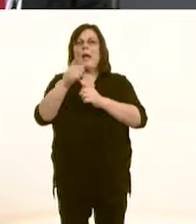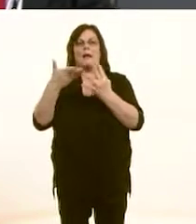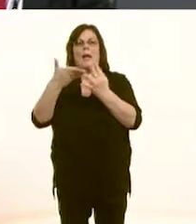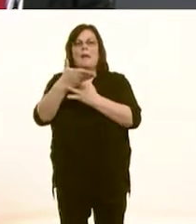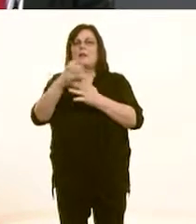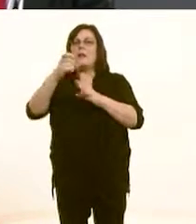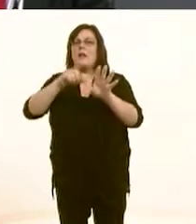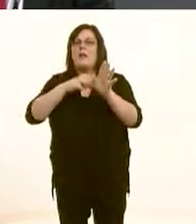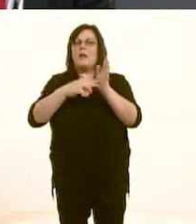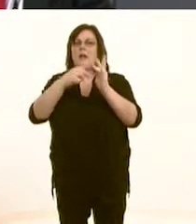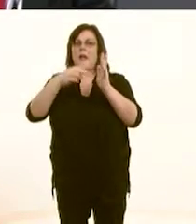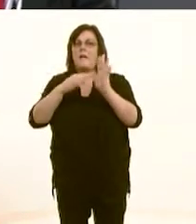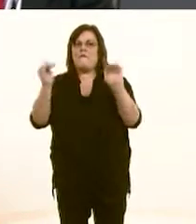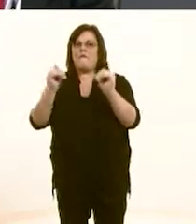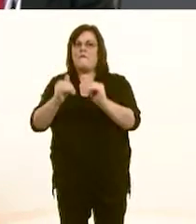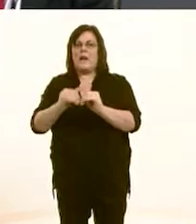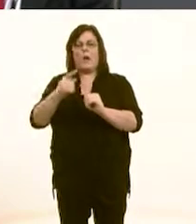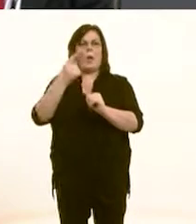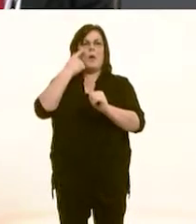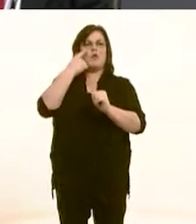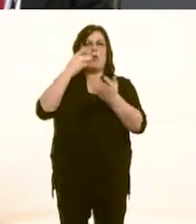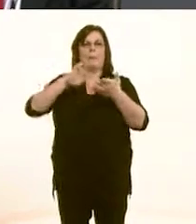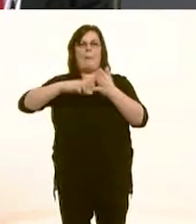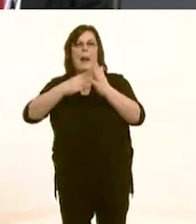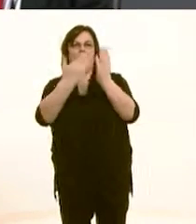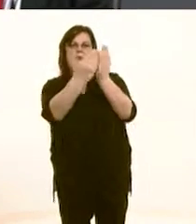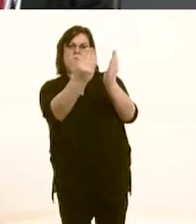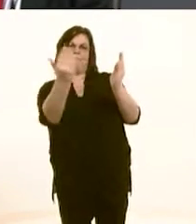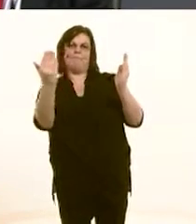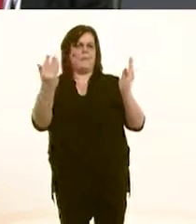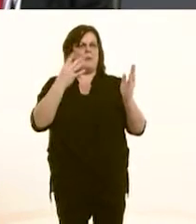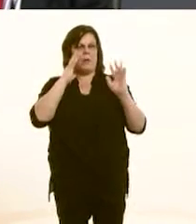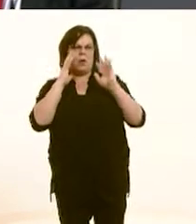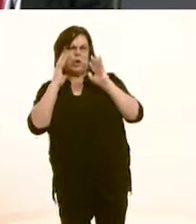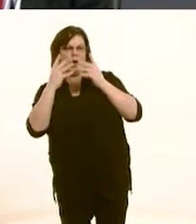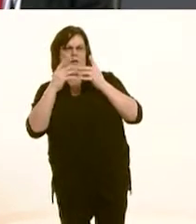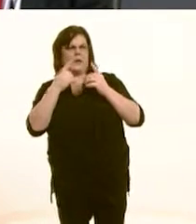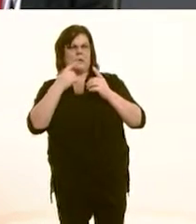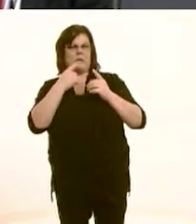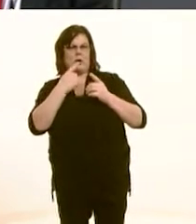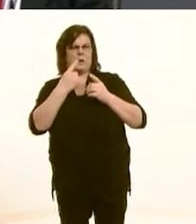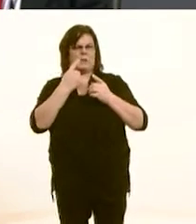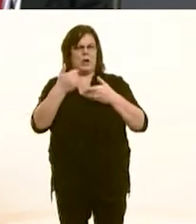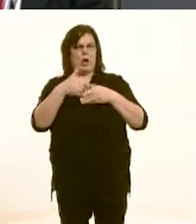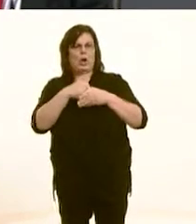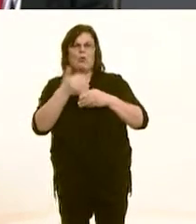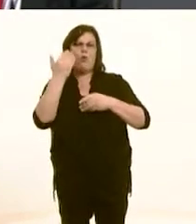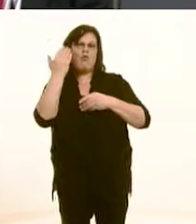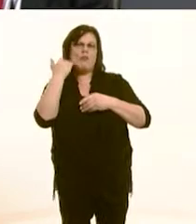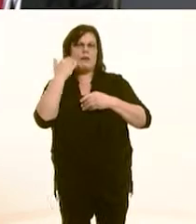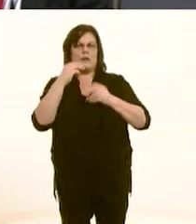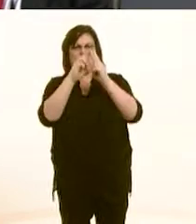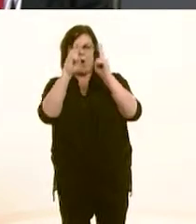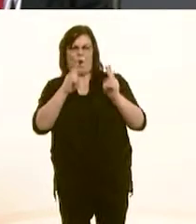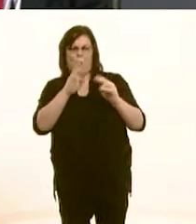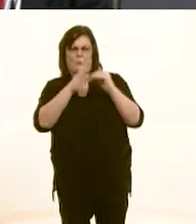concern at a public exhibition that the plans on display don't take account of recent property developments. What guarantees can you give